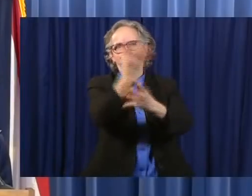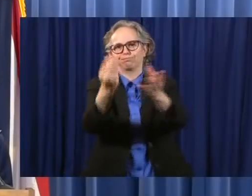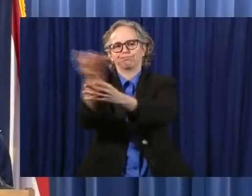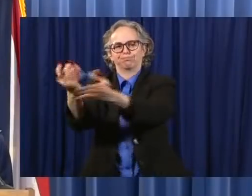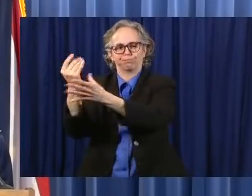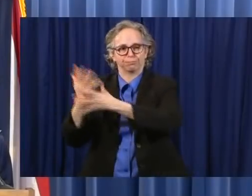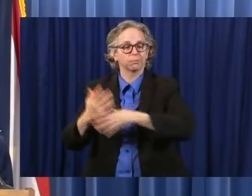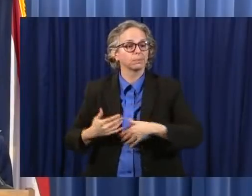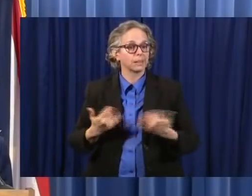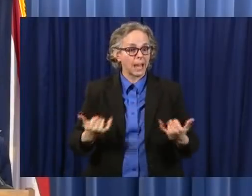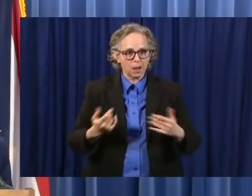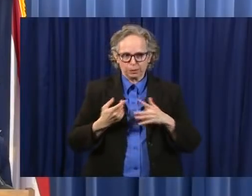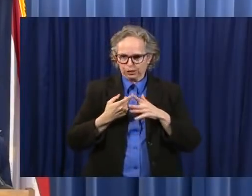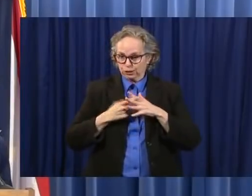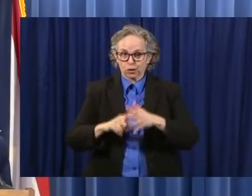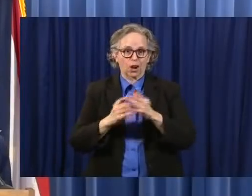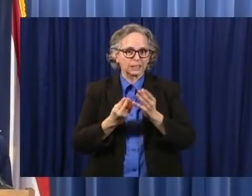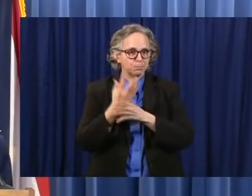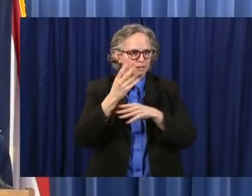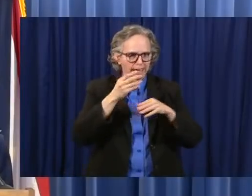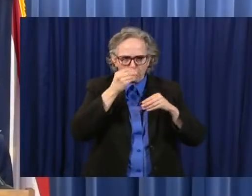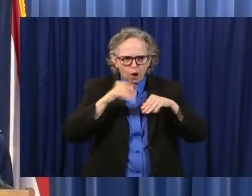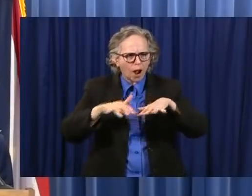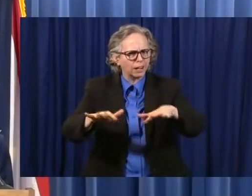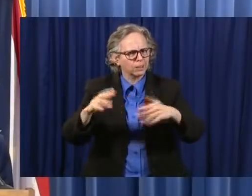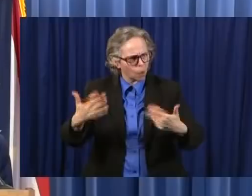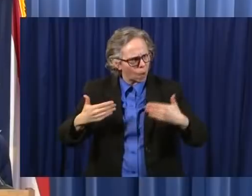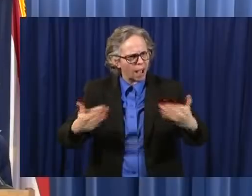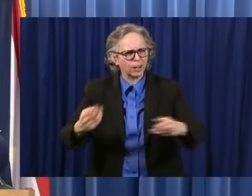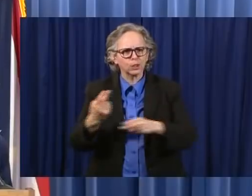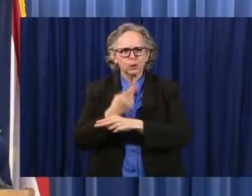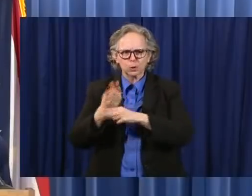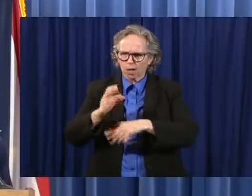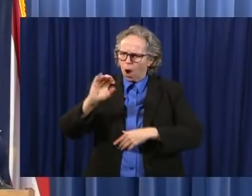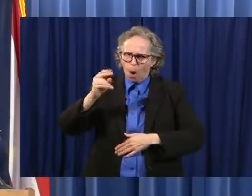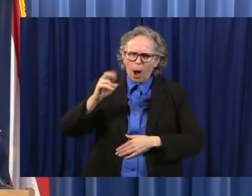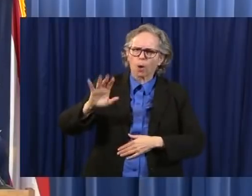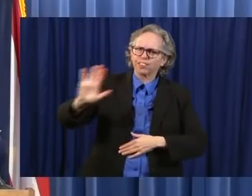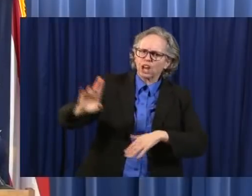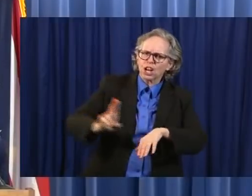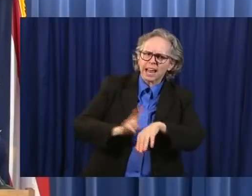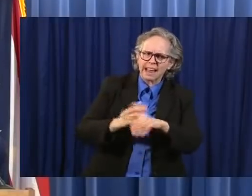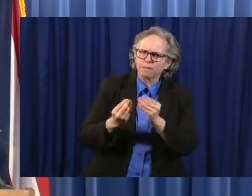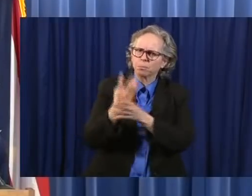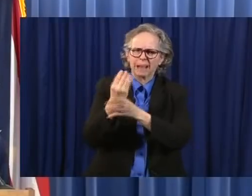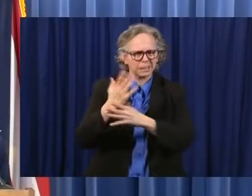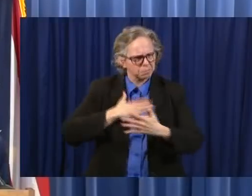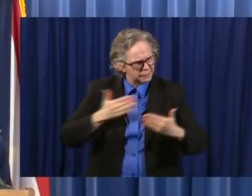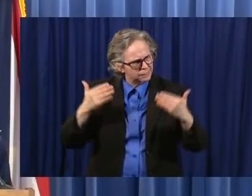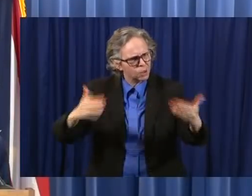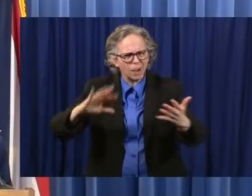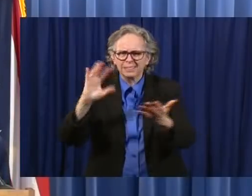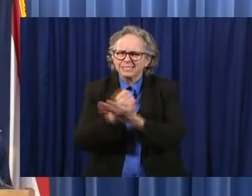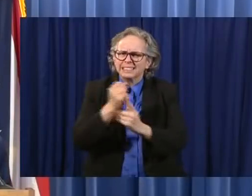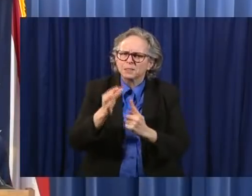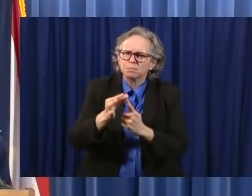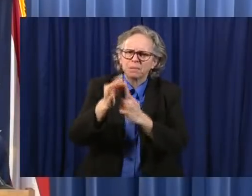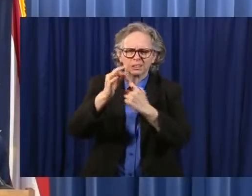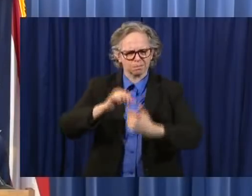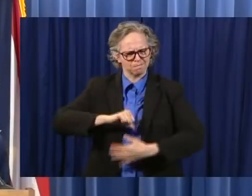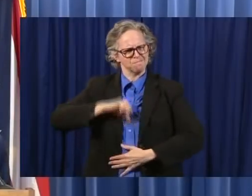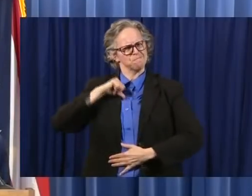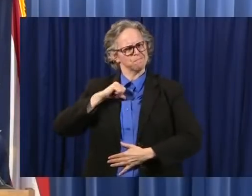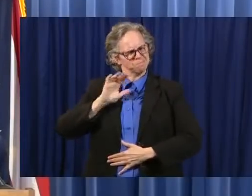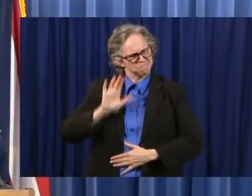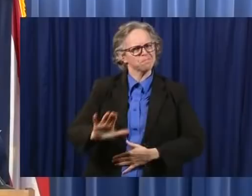you to fill your gardens with Ohio's native plants. They're truly special and worth celebrating in April and all throughout the